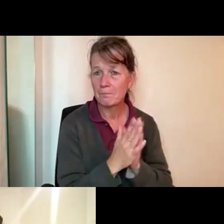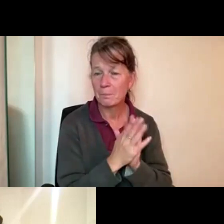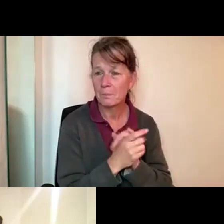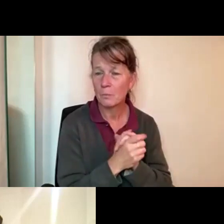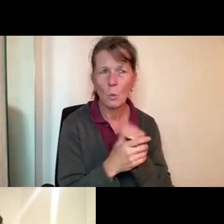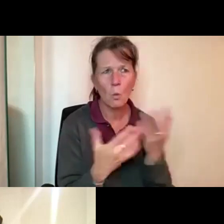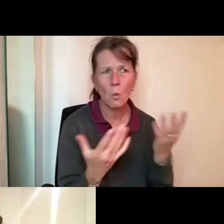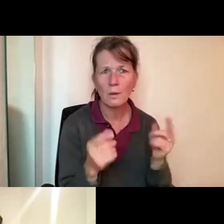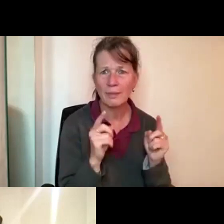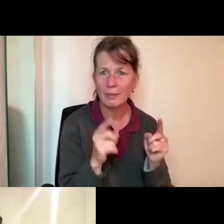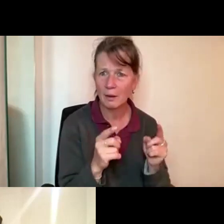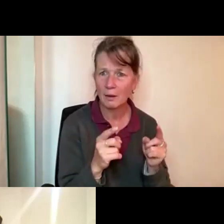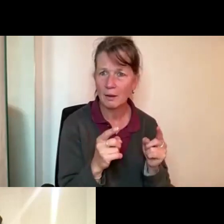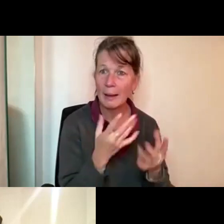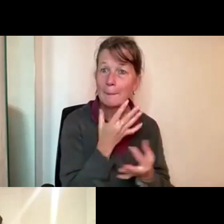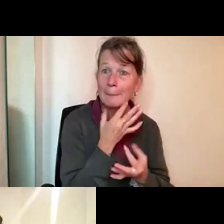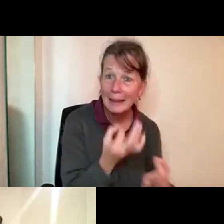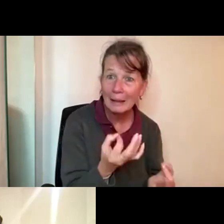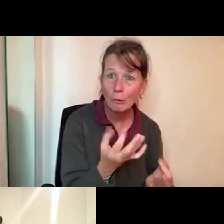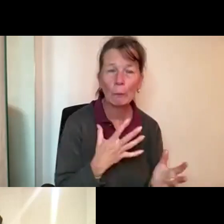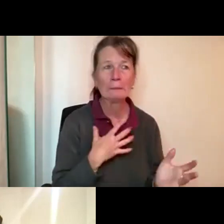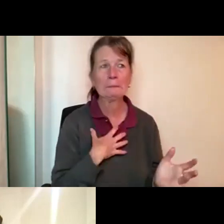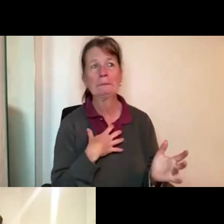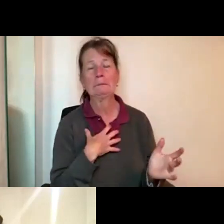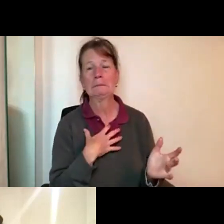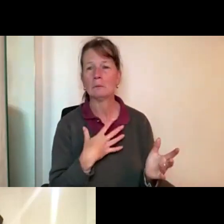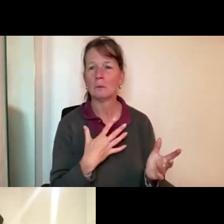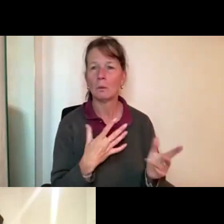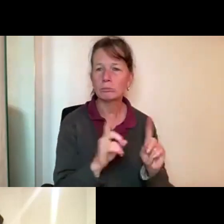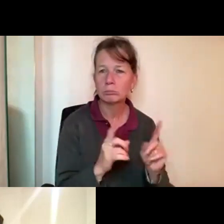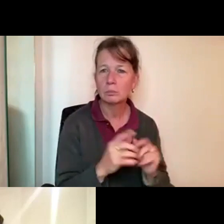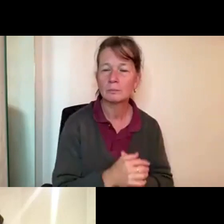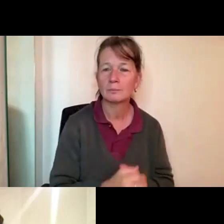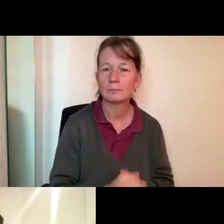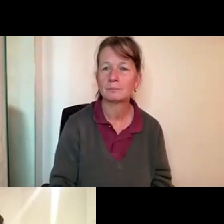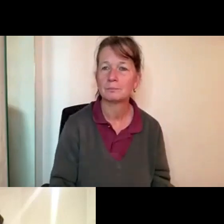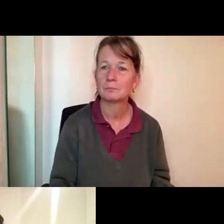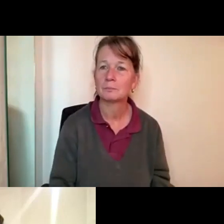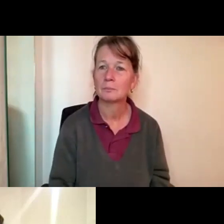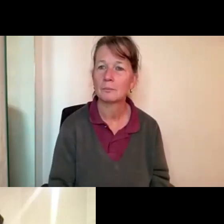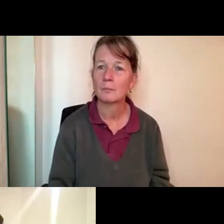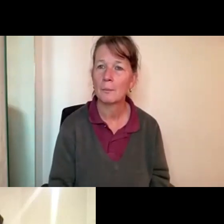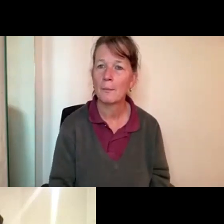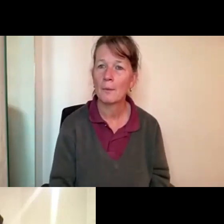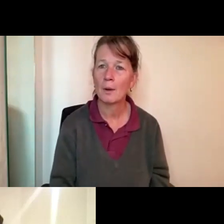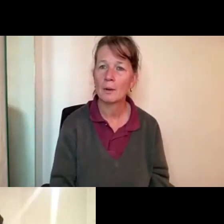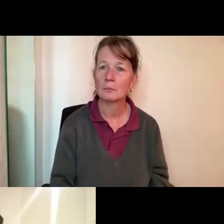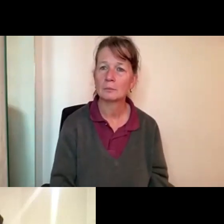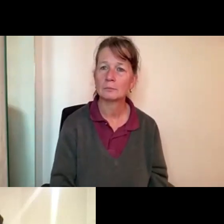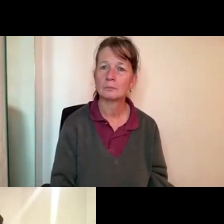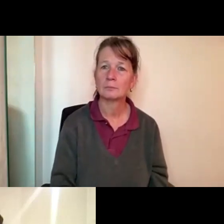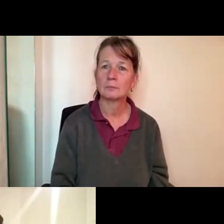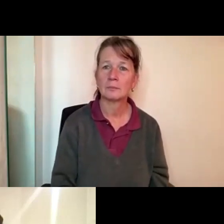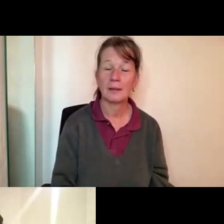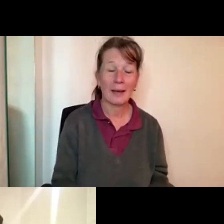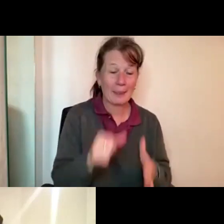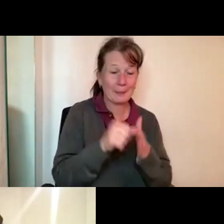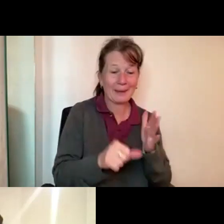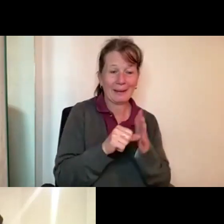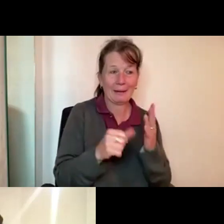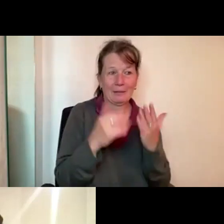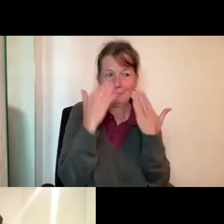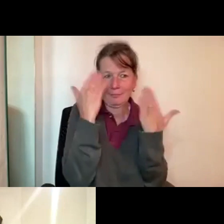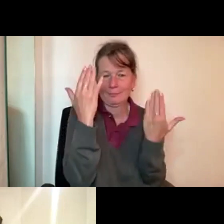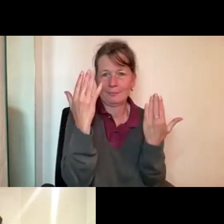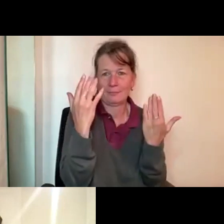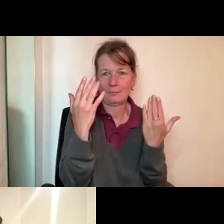whether that was kind of appealing or frightening or Absolutely. I mean, it was not really known at the beginning, right? It was not really